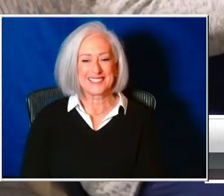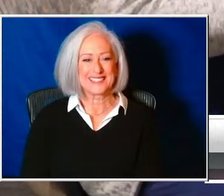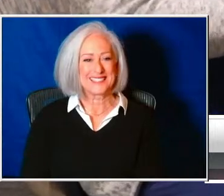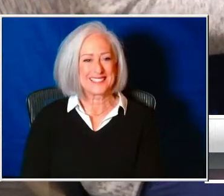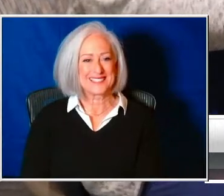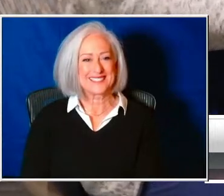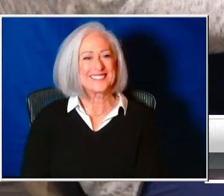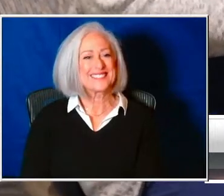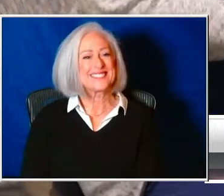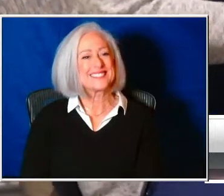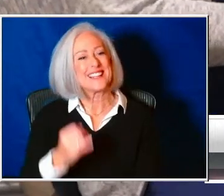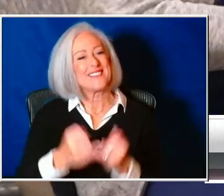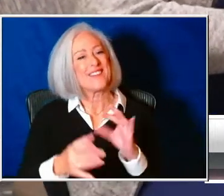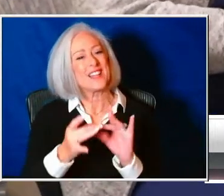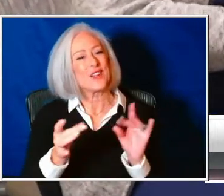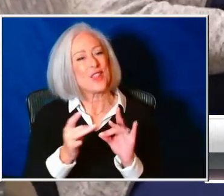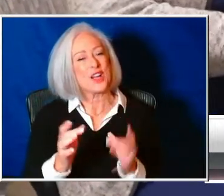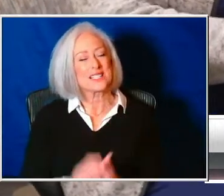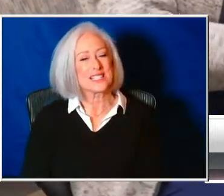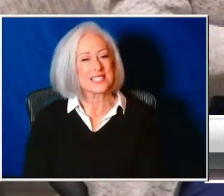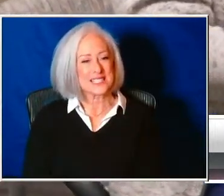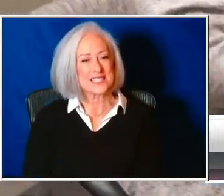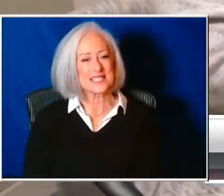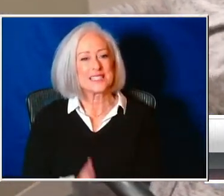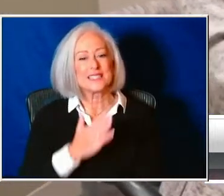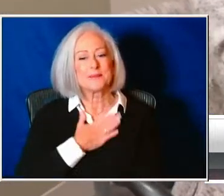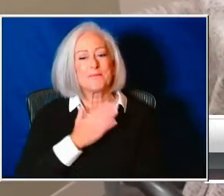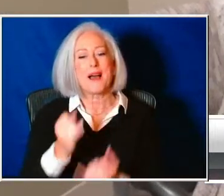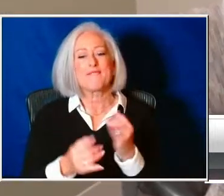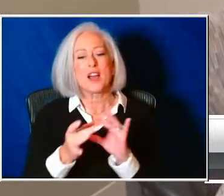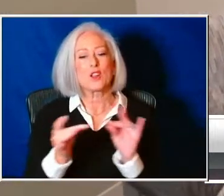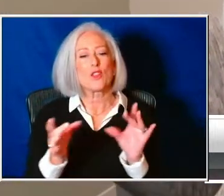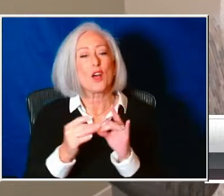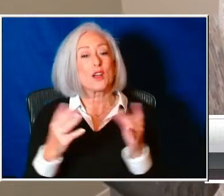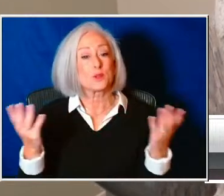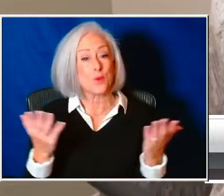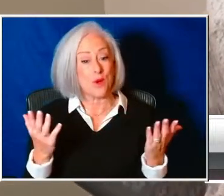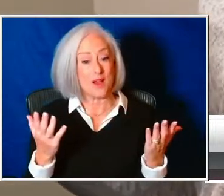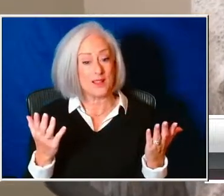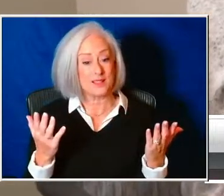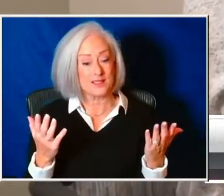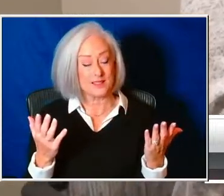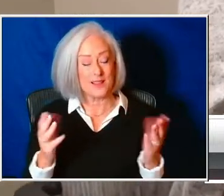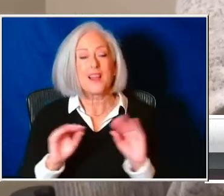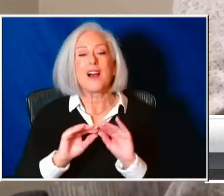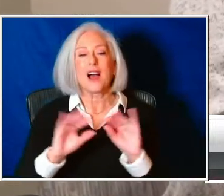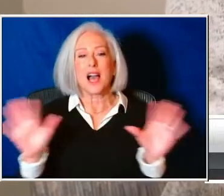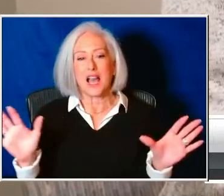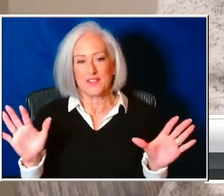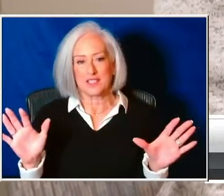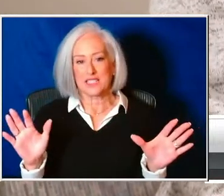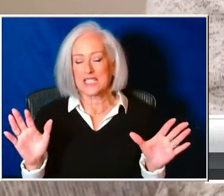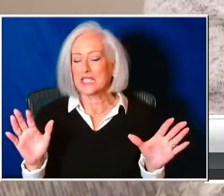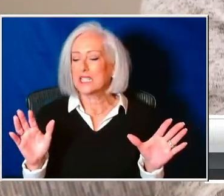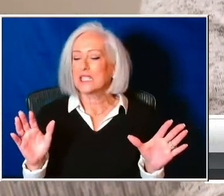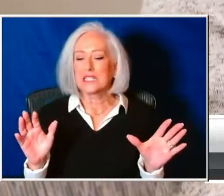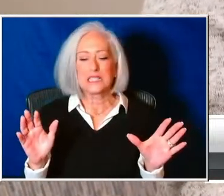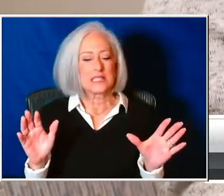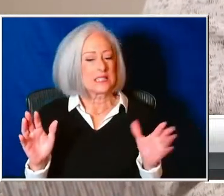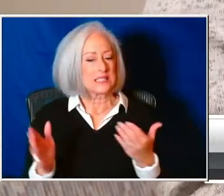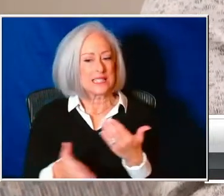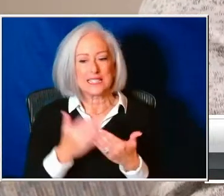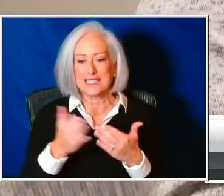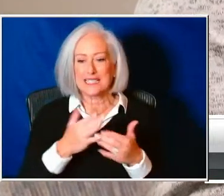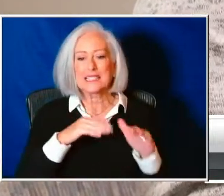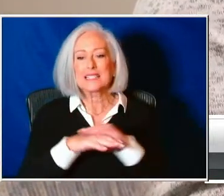Final thoughts right now? You go ahead and go. My final thought is, I think this is obviously a very valuable test. We've really